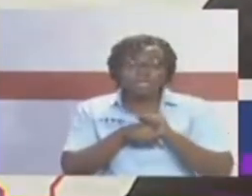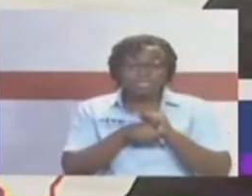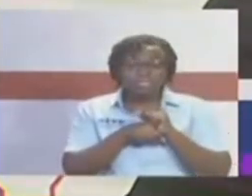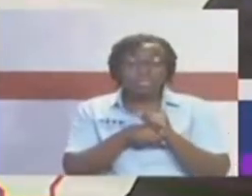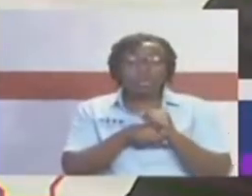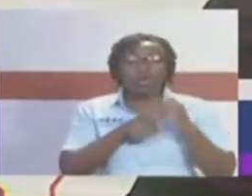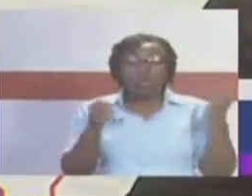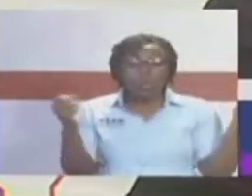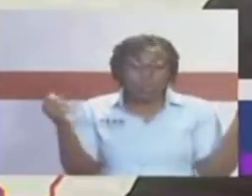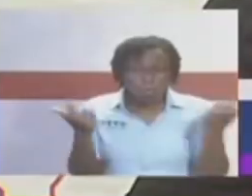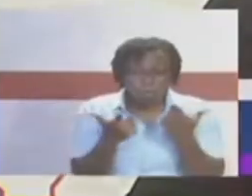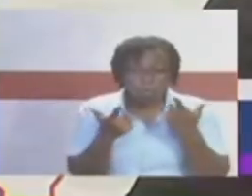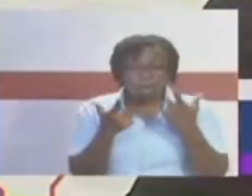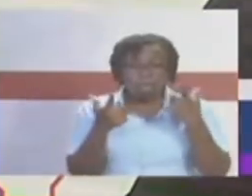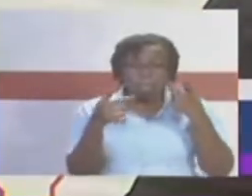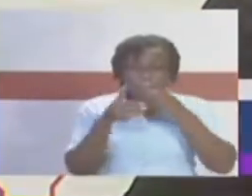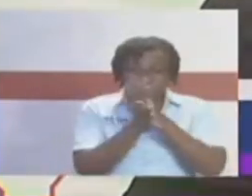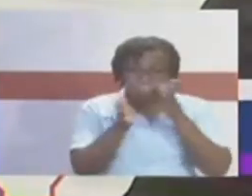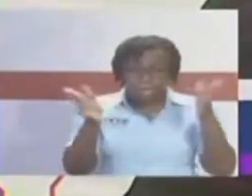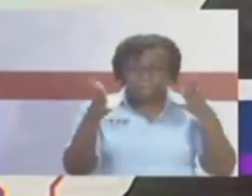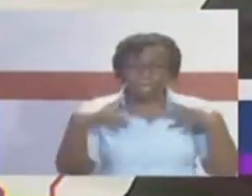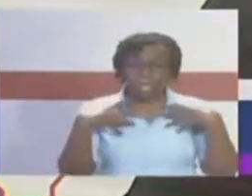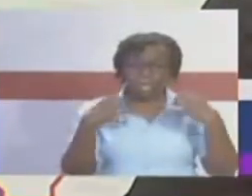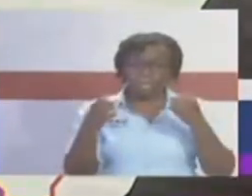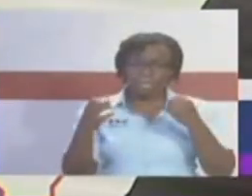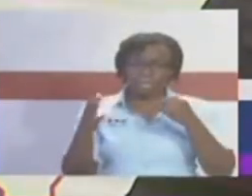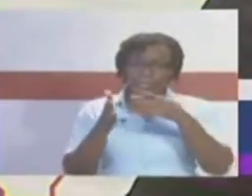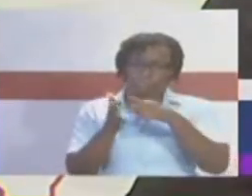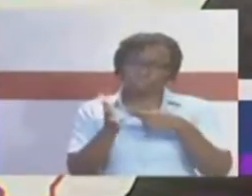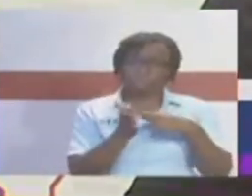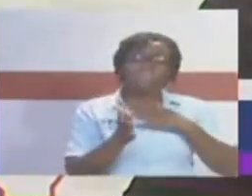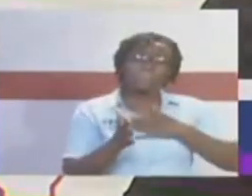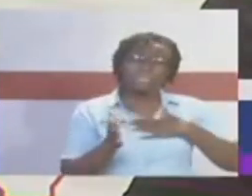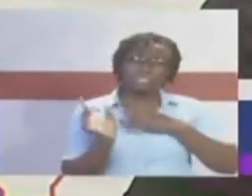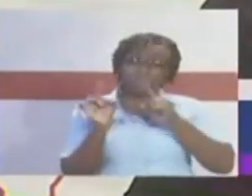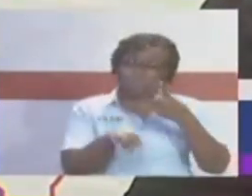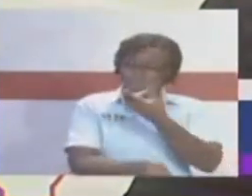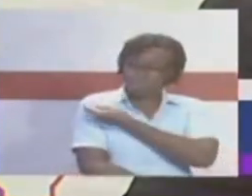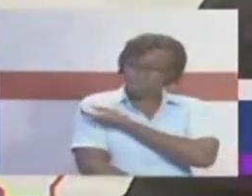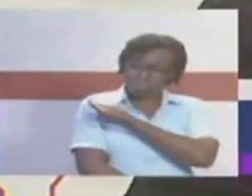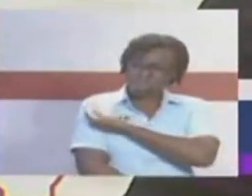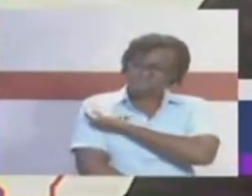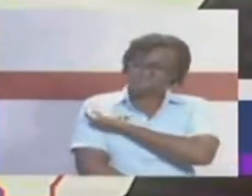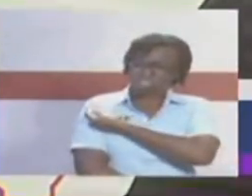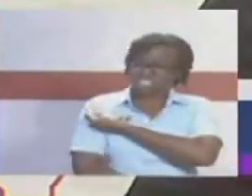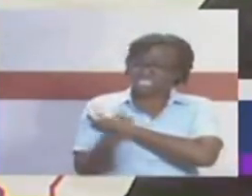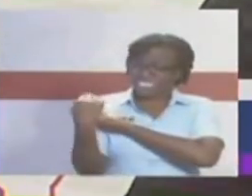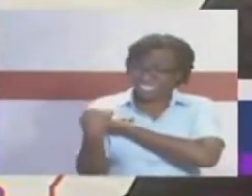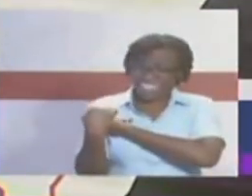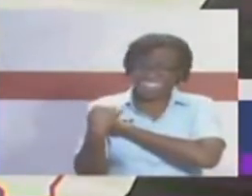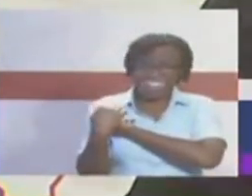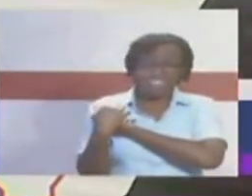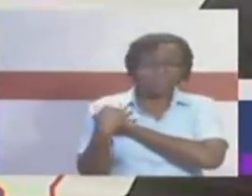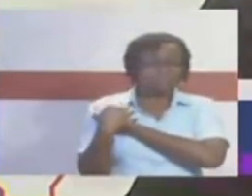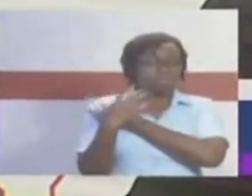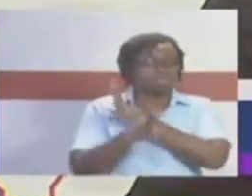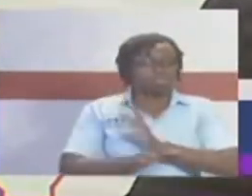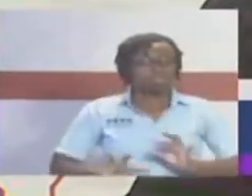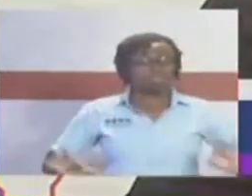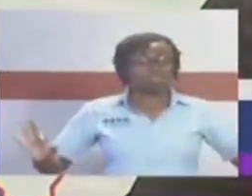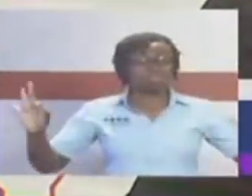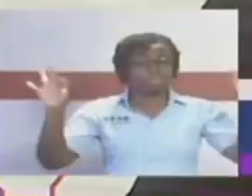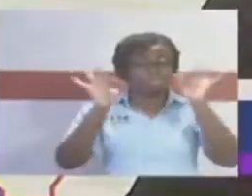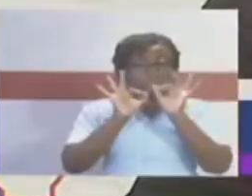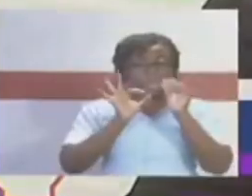public health guidelines efficiently. Please get vaccinated. Vaccines are a critical tool in the battle